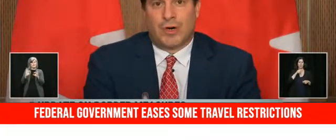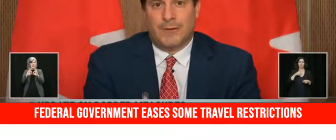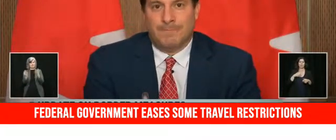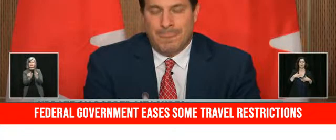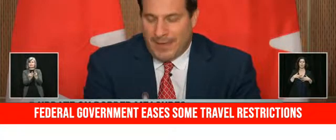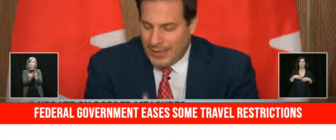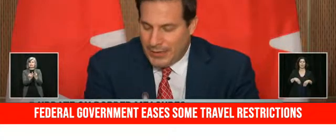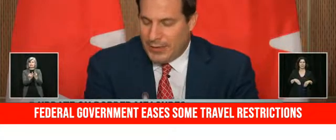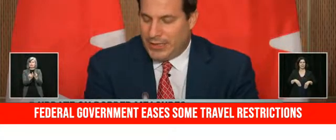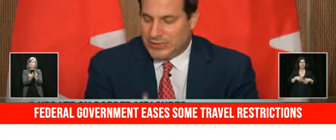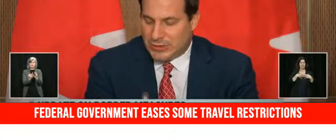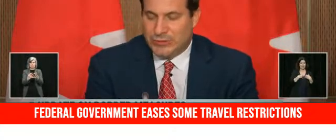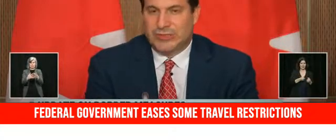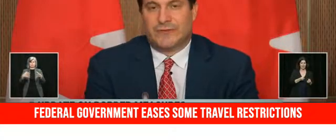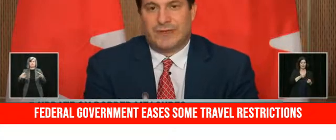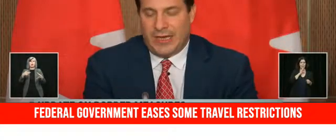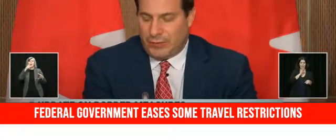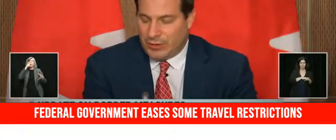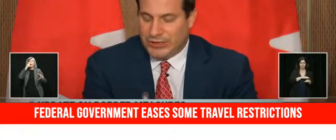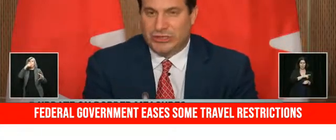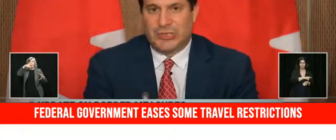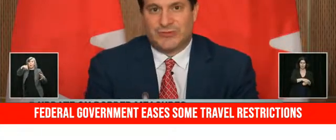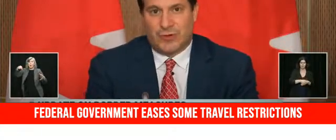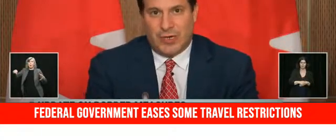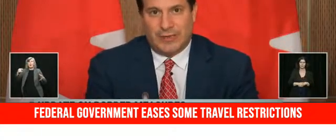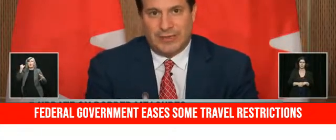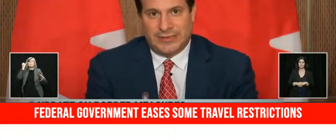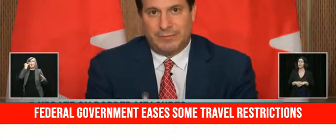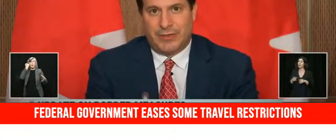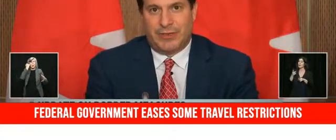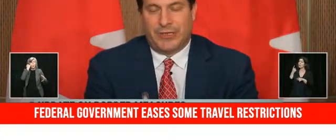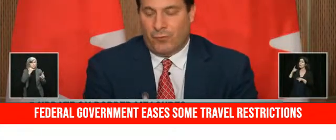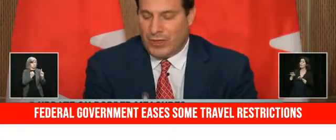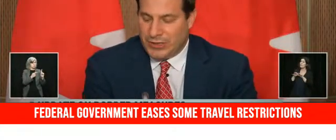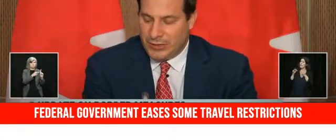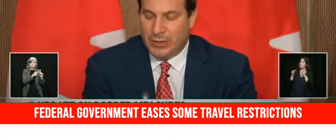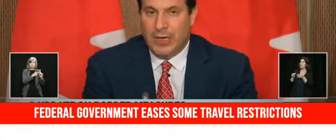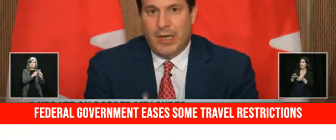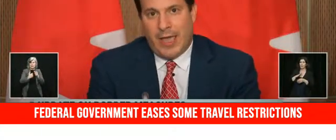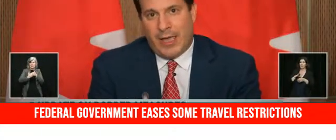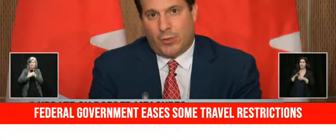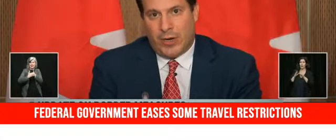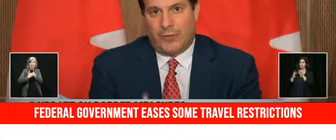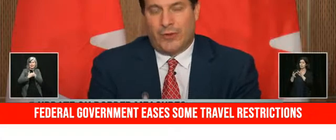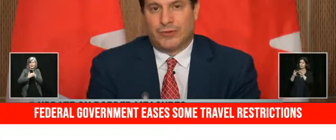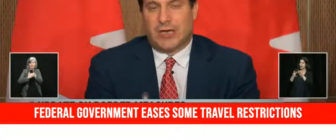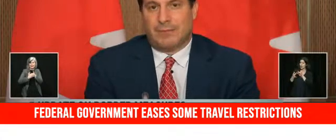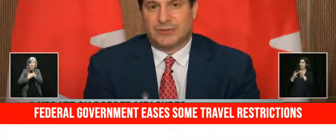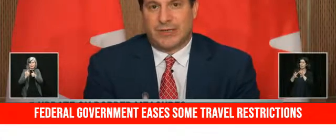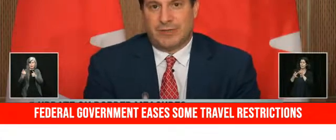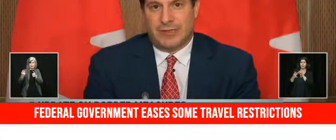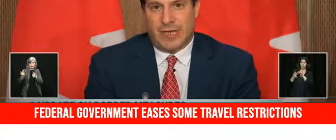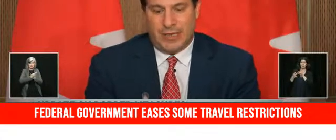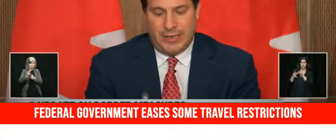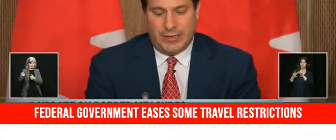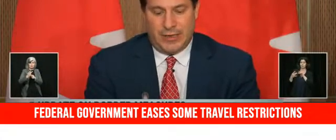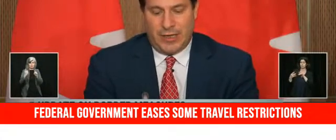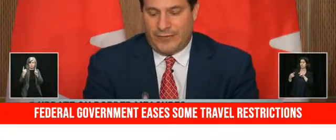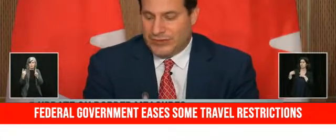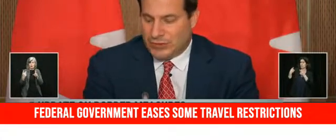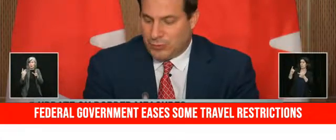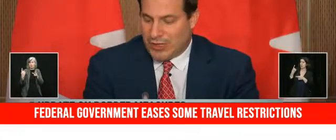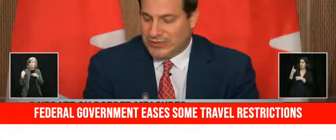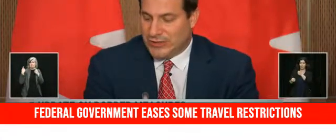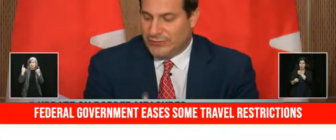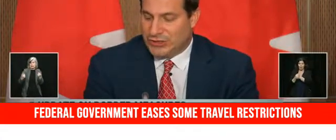those who are in exclusive dating relationships for at least a period of 1 year, and where those couples have been in